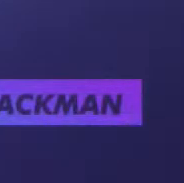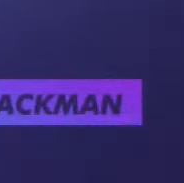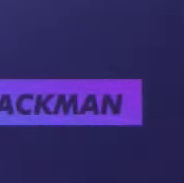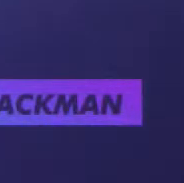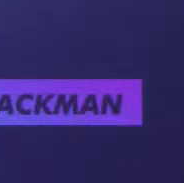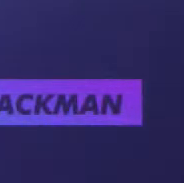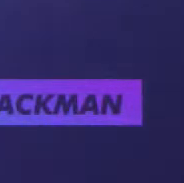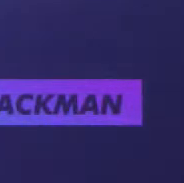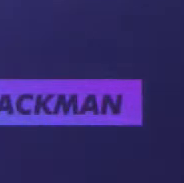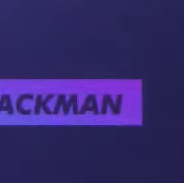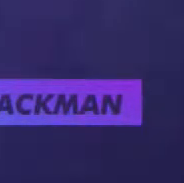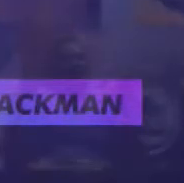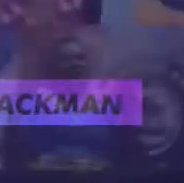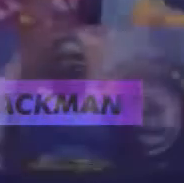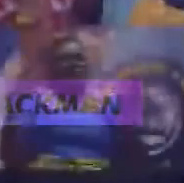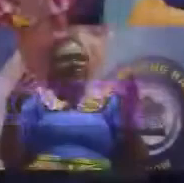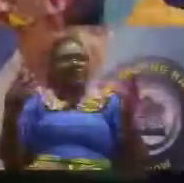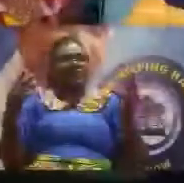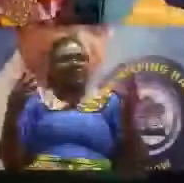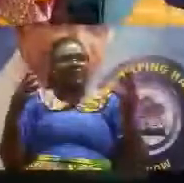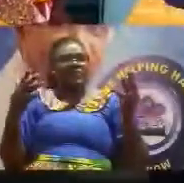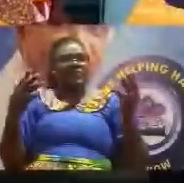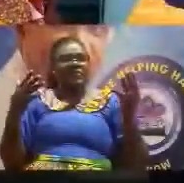Welcome back.